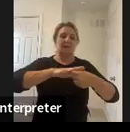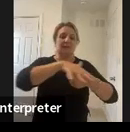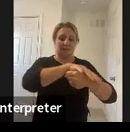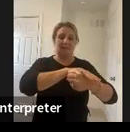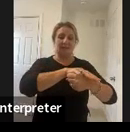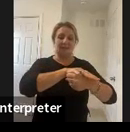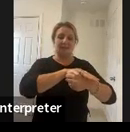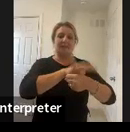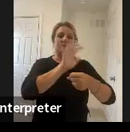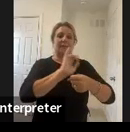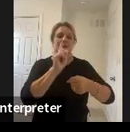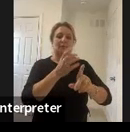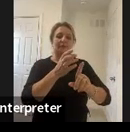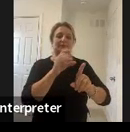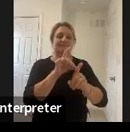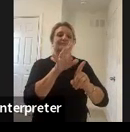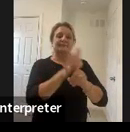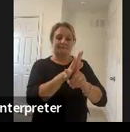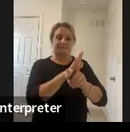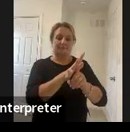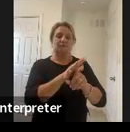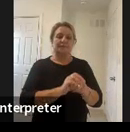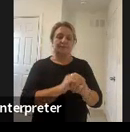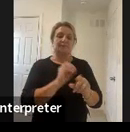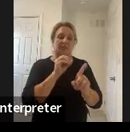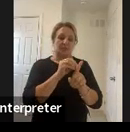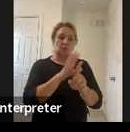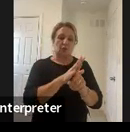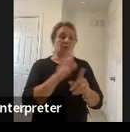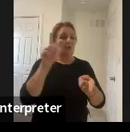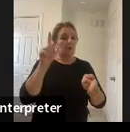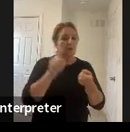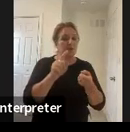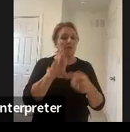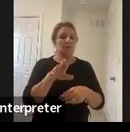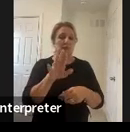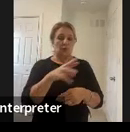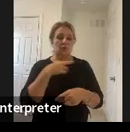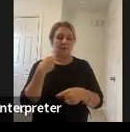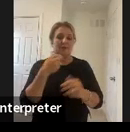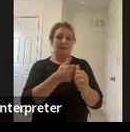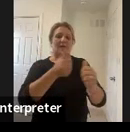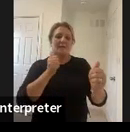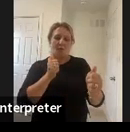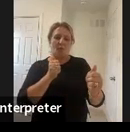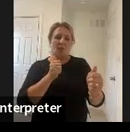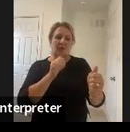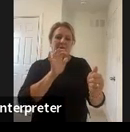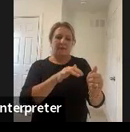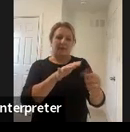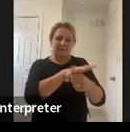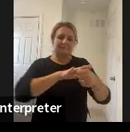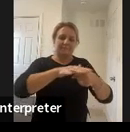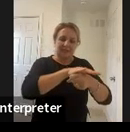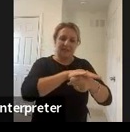of infection. If you want to reduce your risk, consider avoiding those venues, spaces